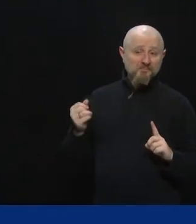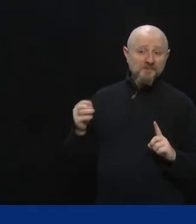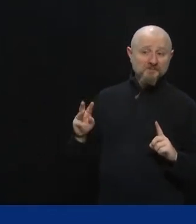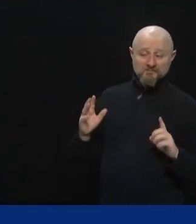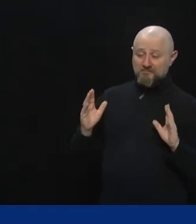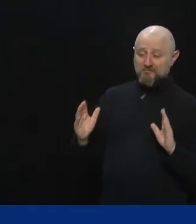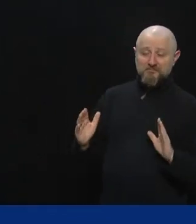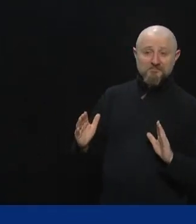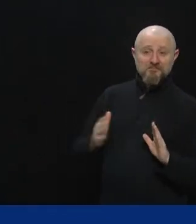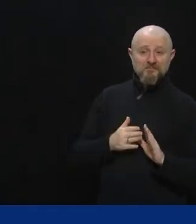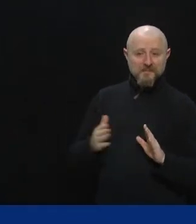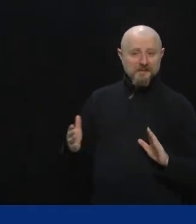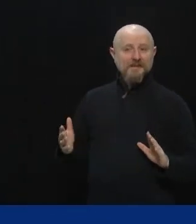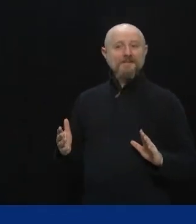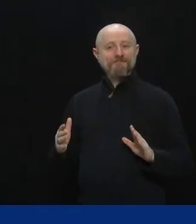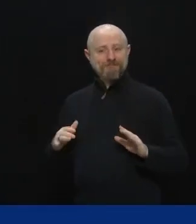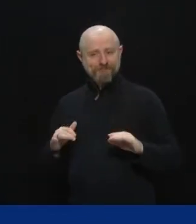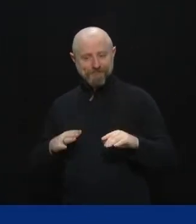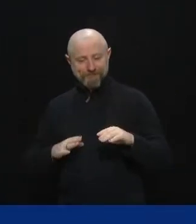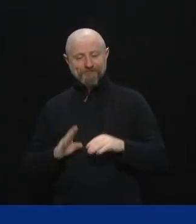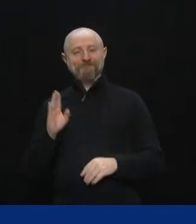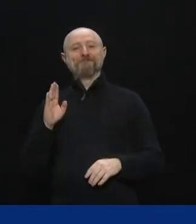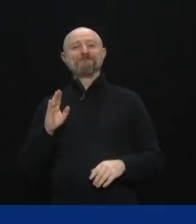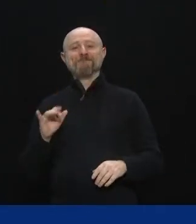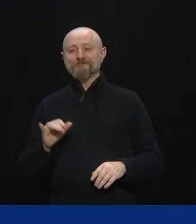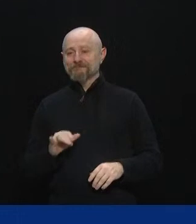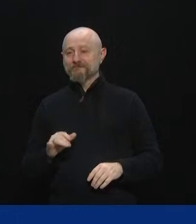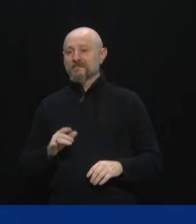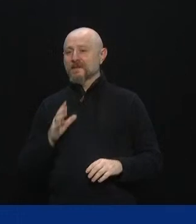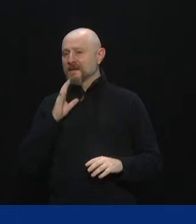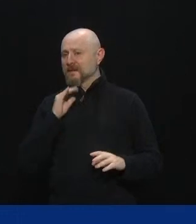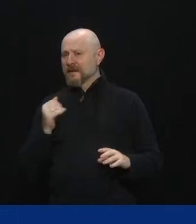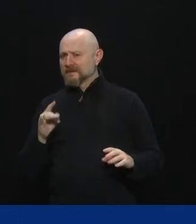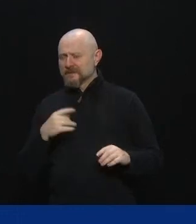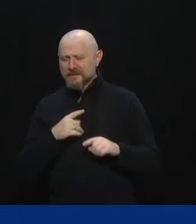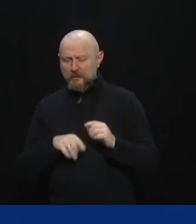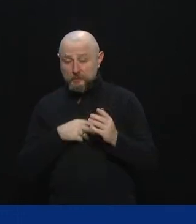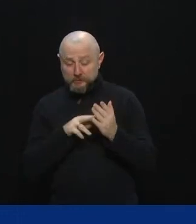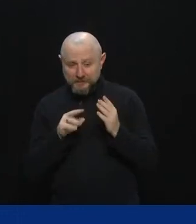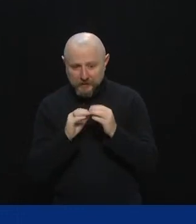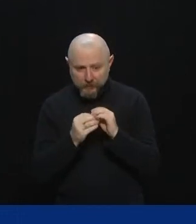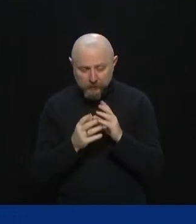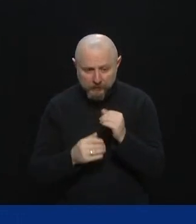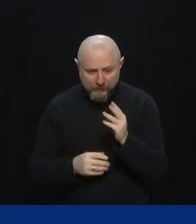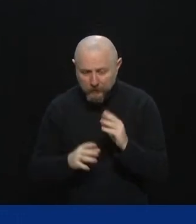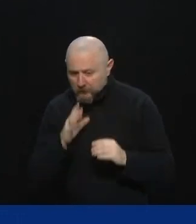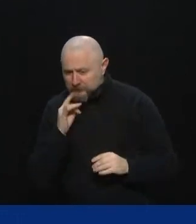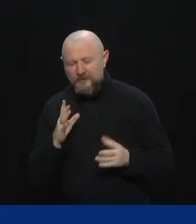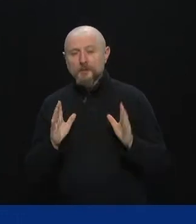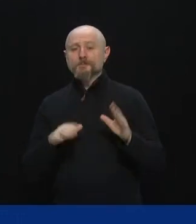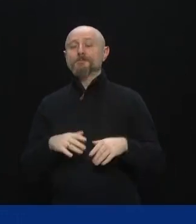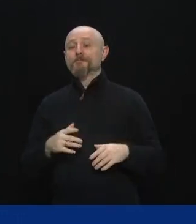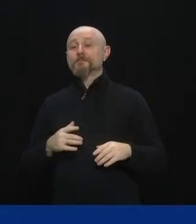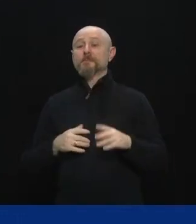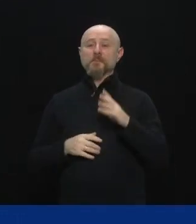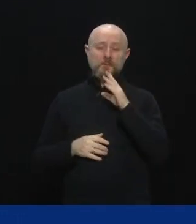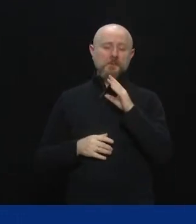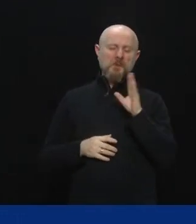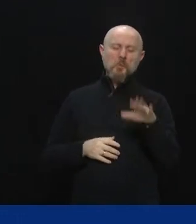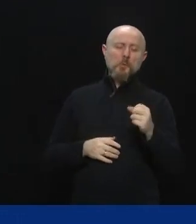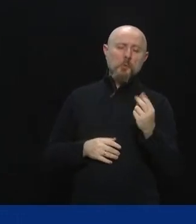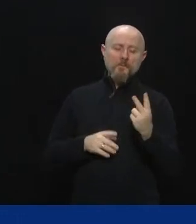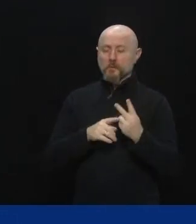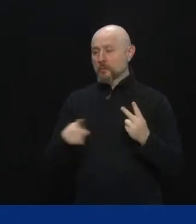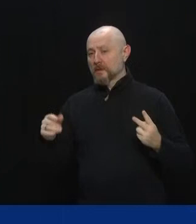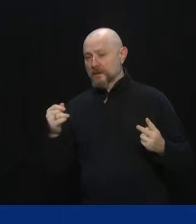16-year-olds, maybe that's 18, I apologize, I can't really read the slide. I think it's 12 to 18-year-olds, has gone